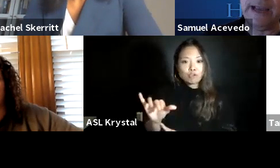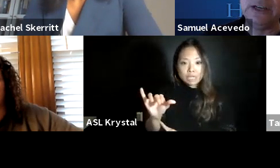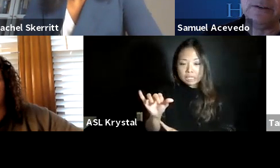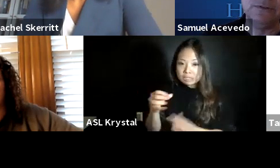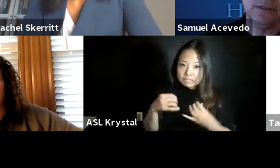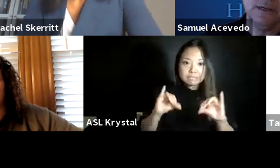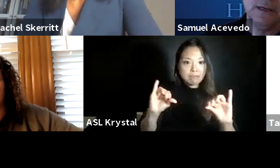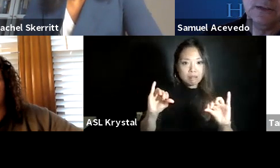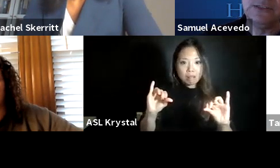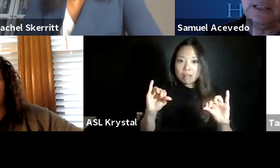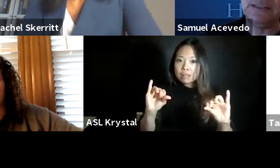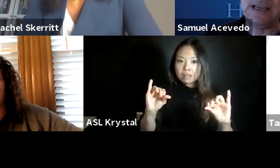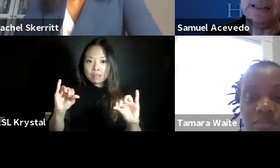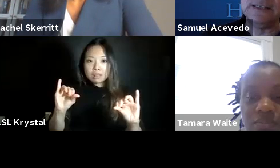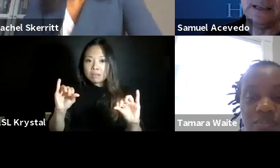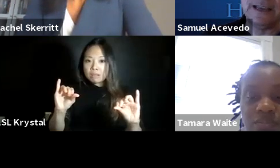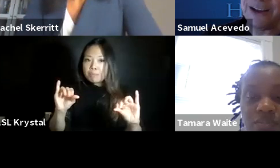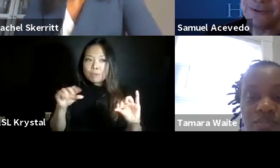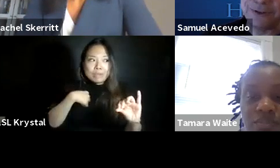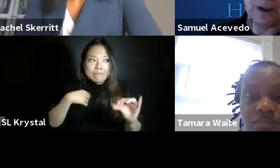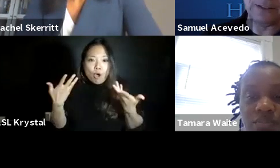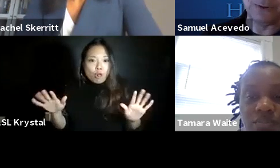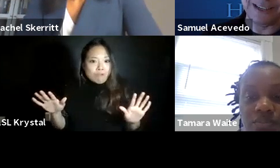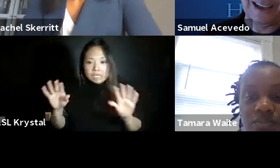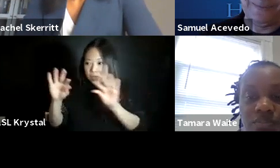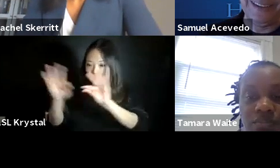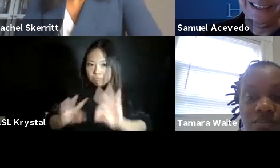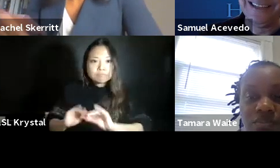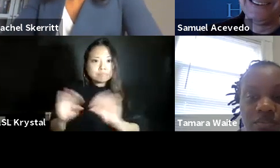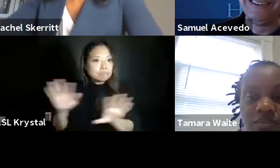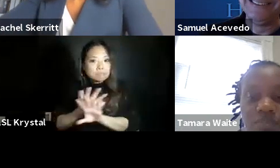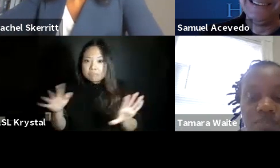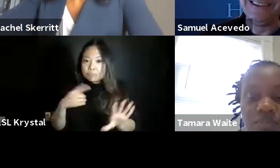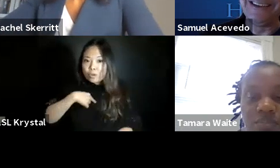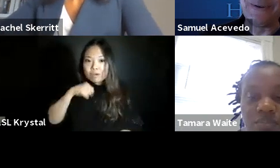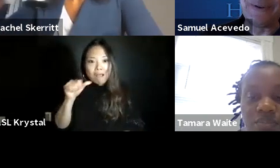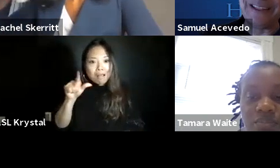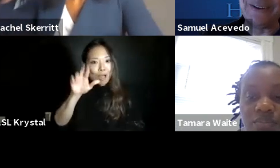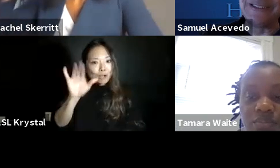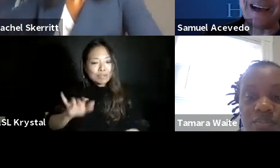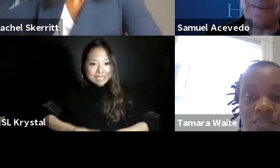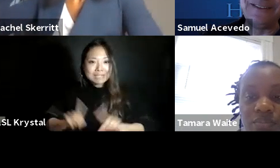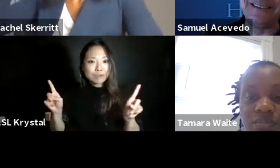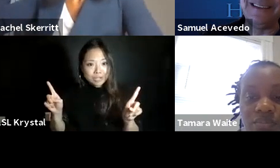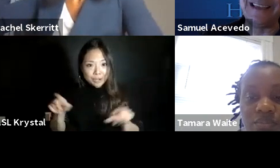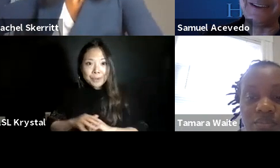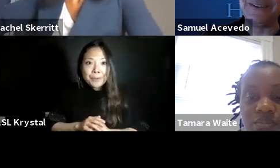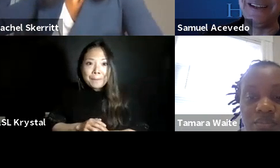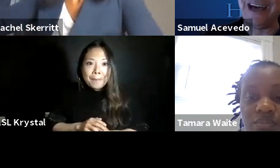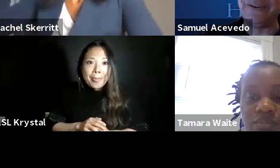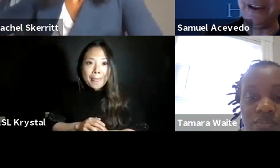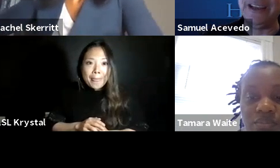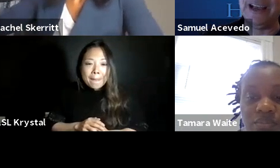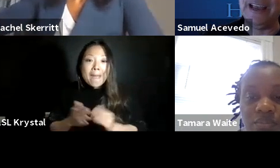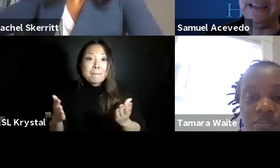So I don't see the sense in saying, actually, you were right the whole time. You were right the whole time. It's actually